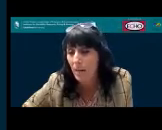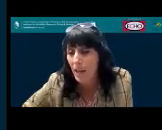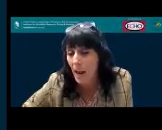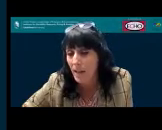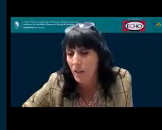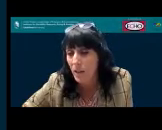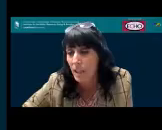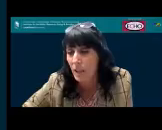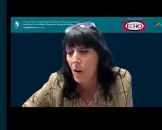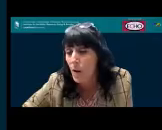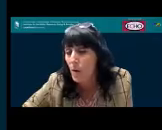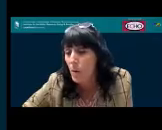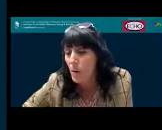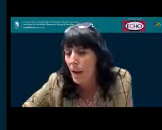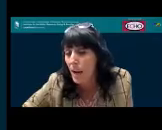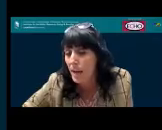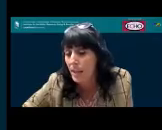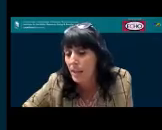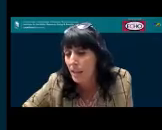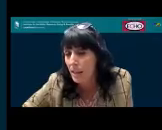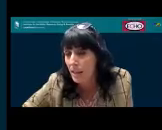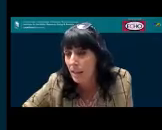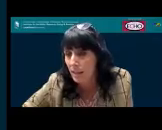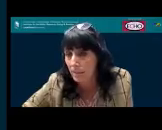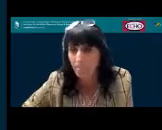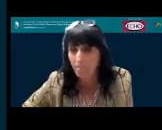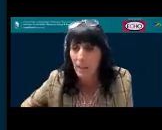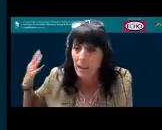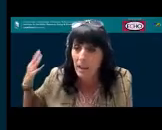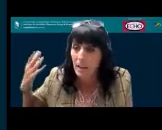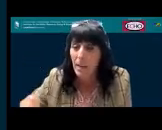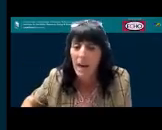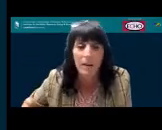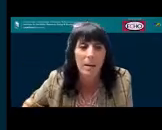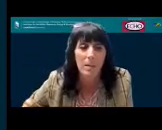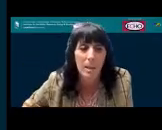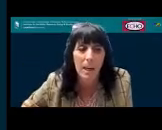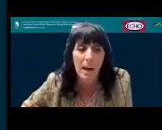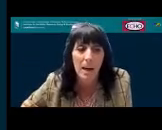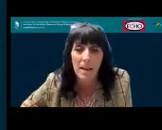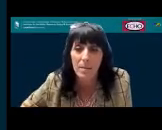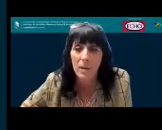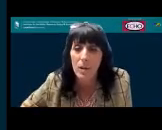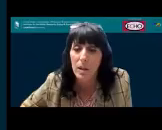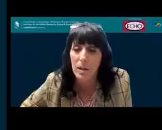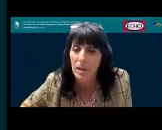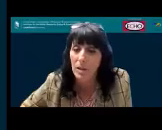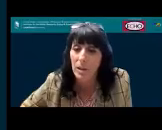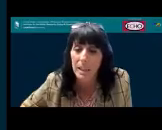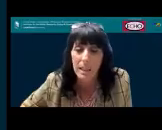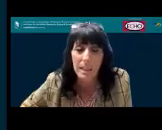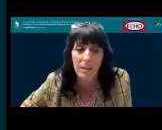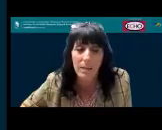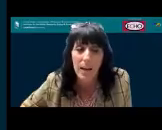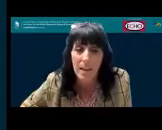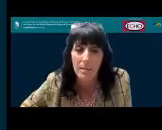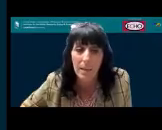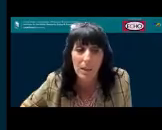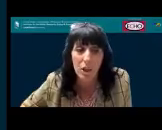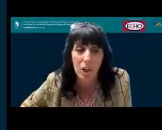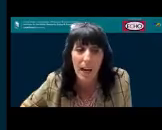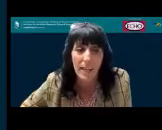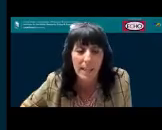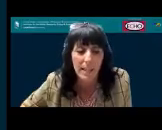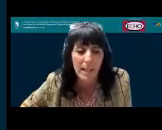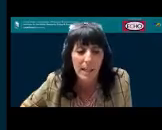all have an asterisk and the background behind them so that you're easy to find them